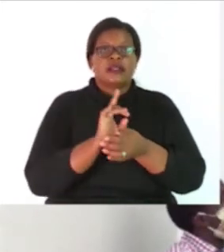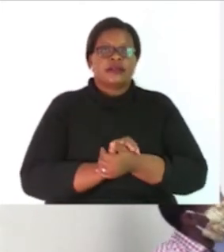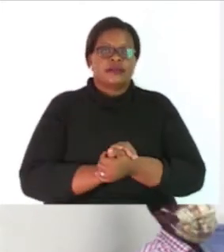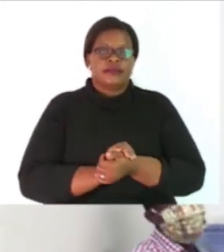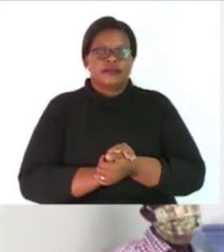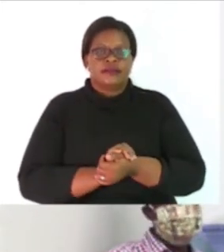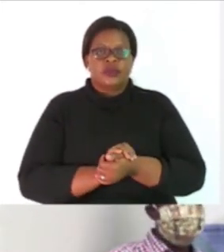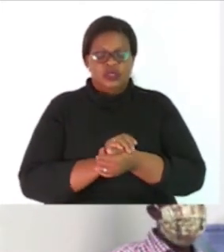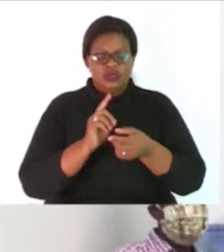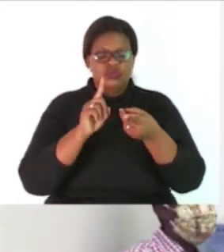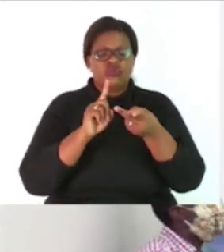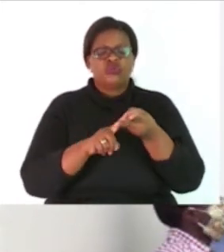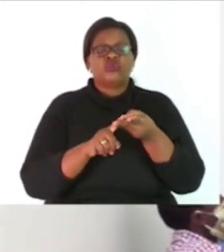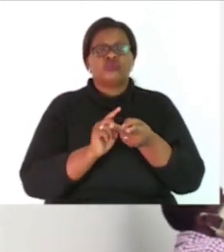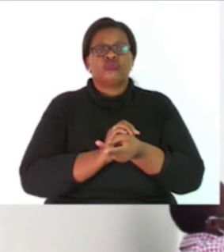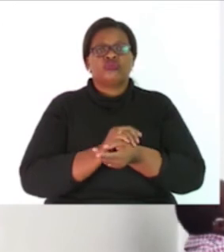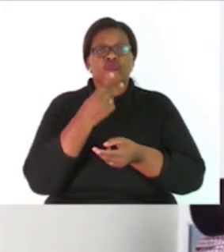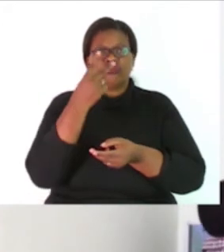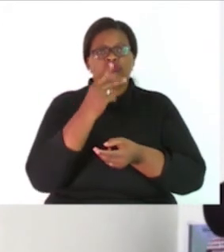Let's look at 2.